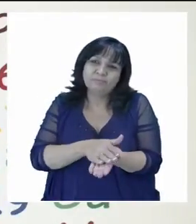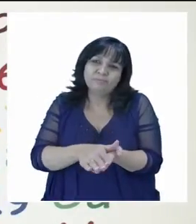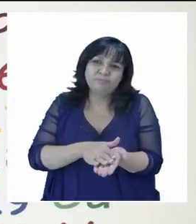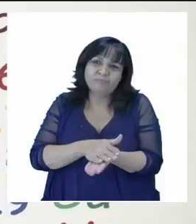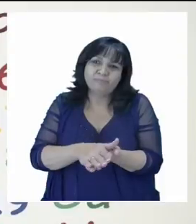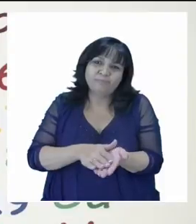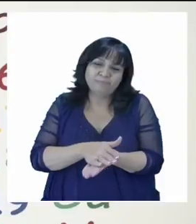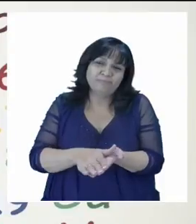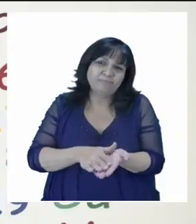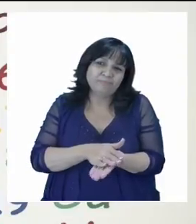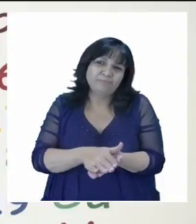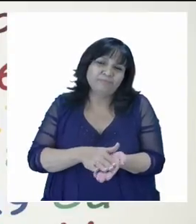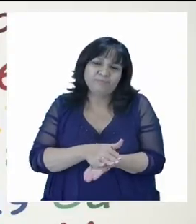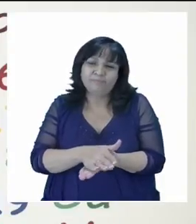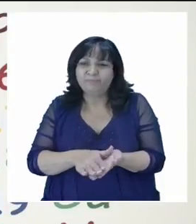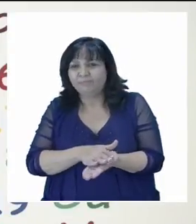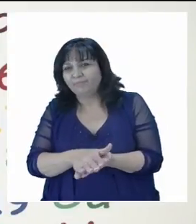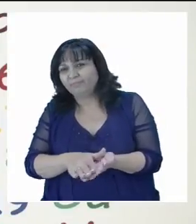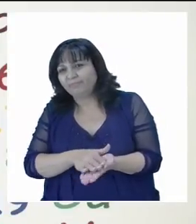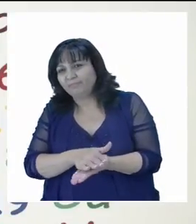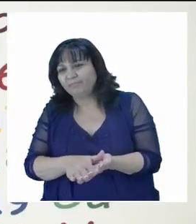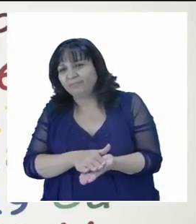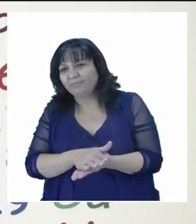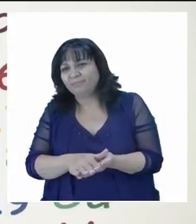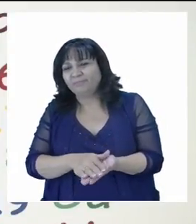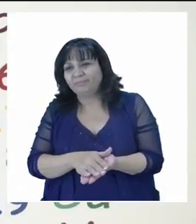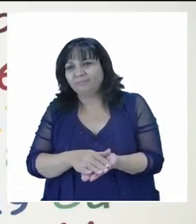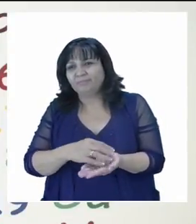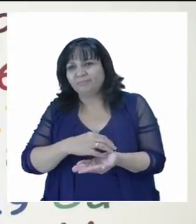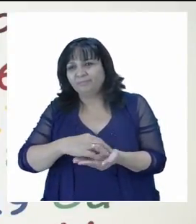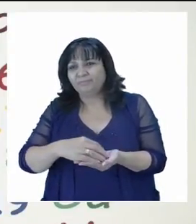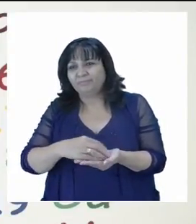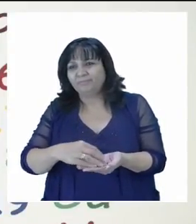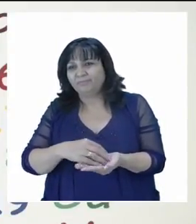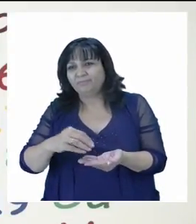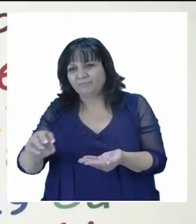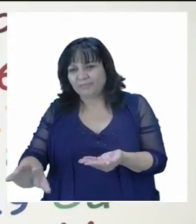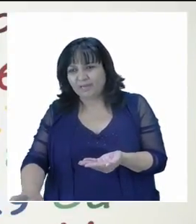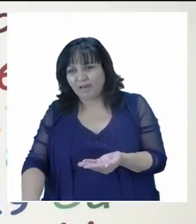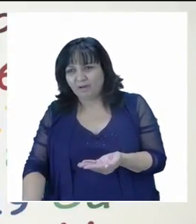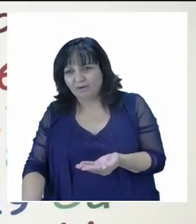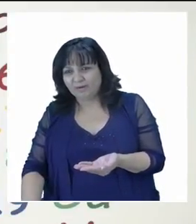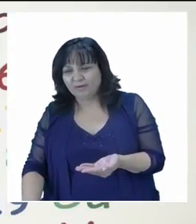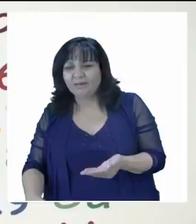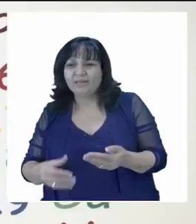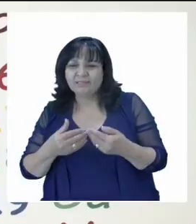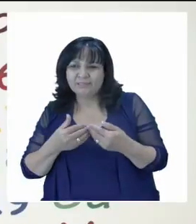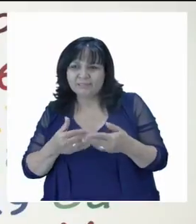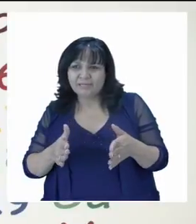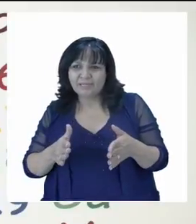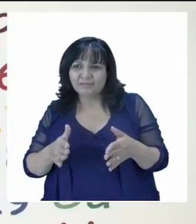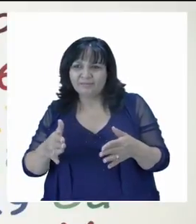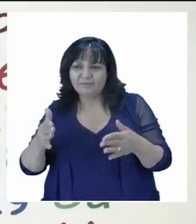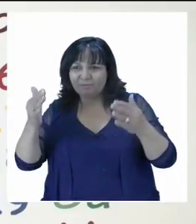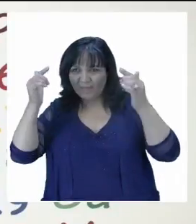Very good. Put your soap down. And we are going to start from the head going down